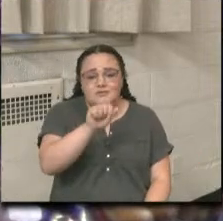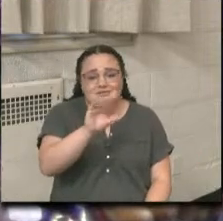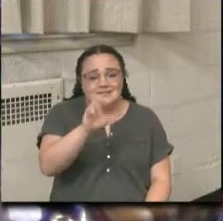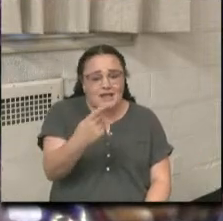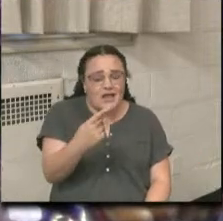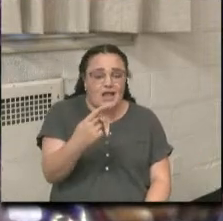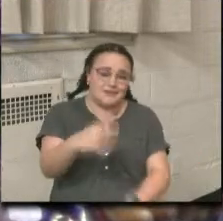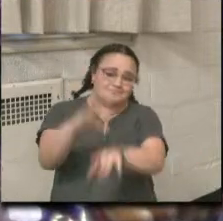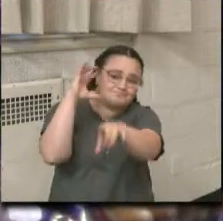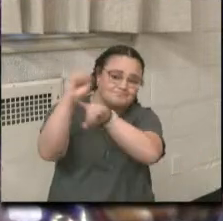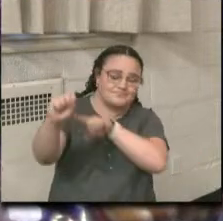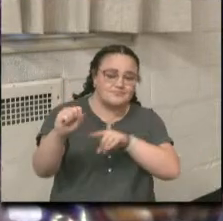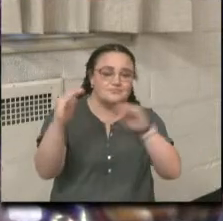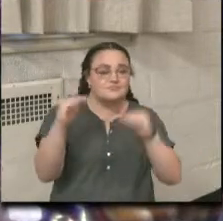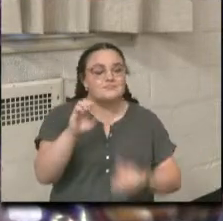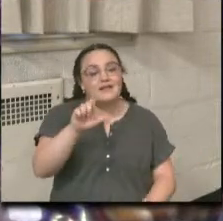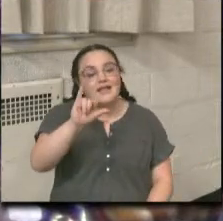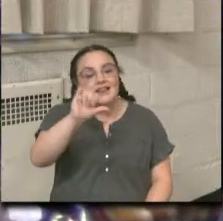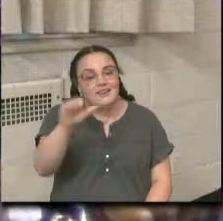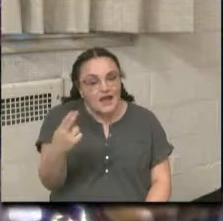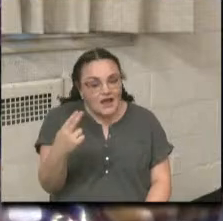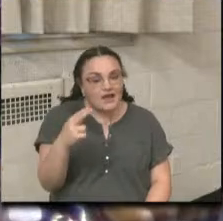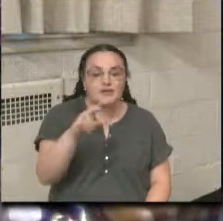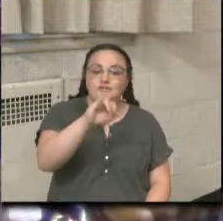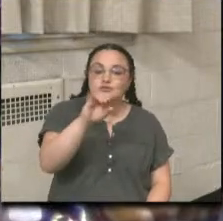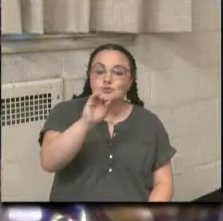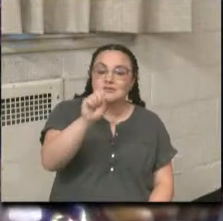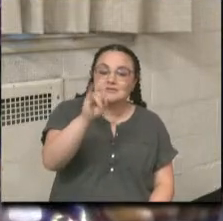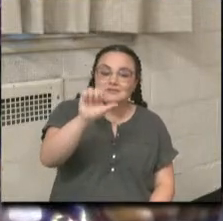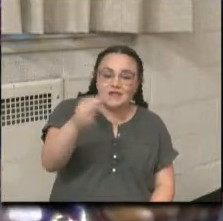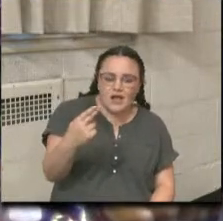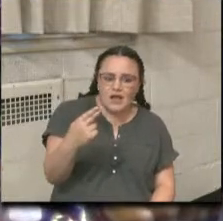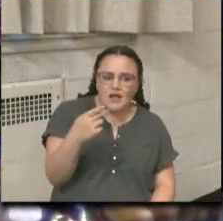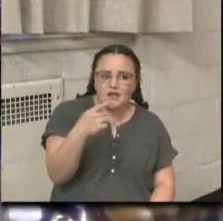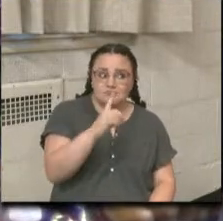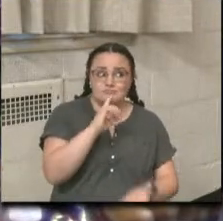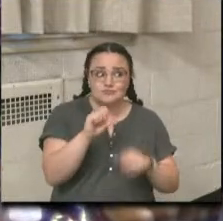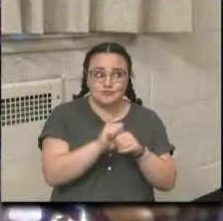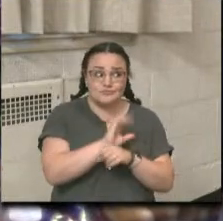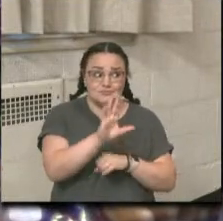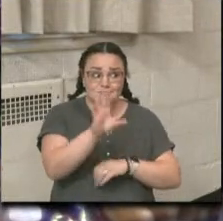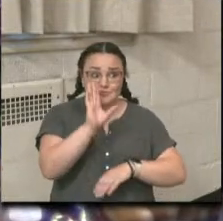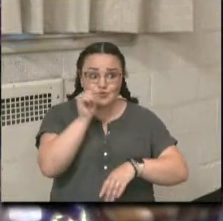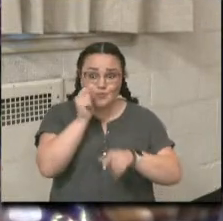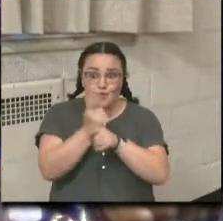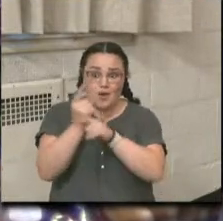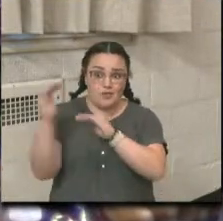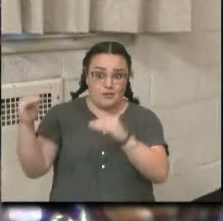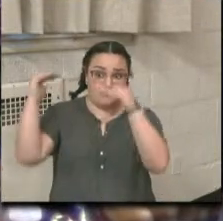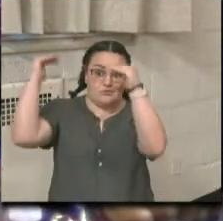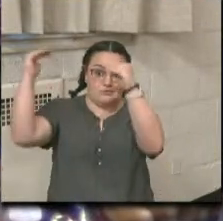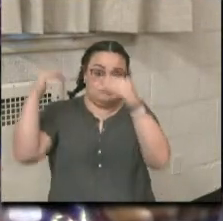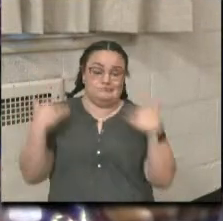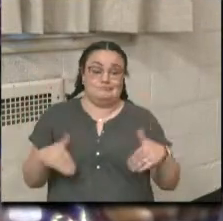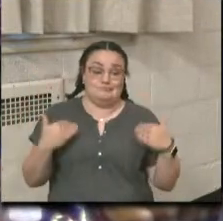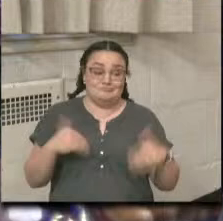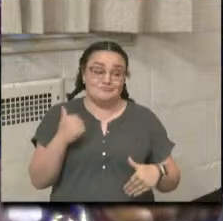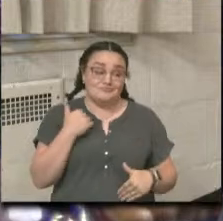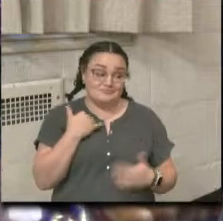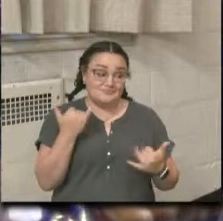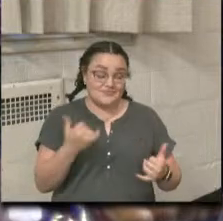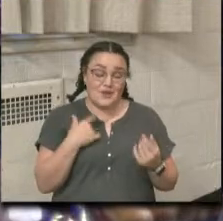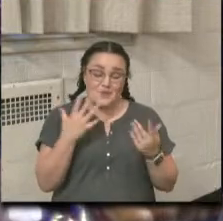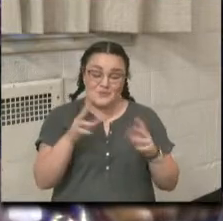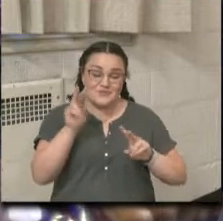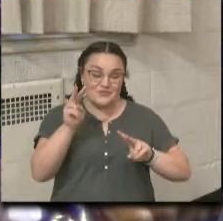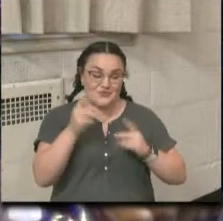far. Eli and Josiah, he set the bar high for you, and I'm looking to continue to support you